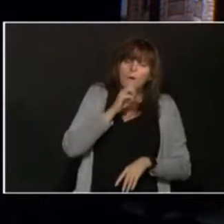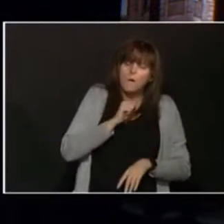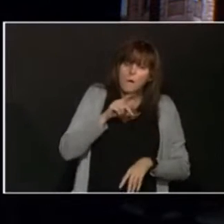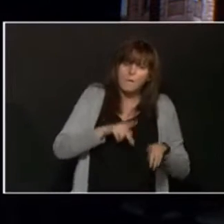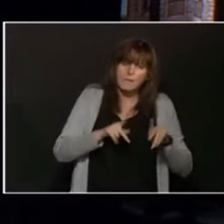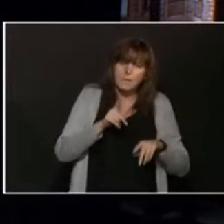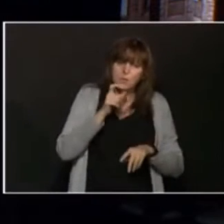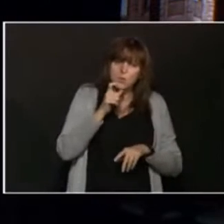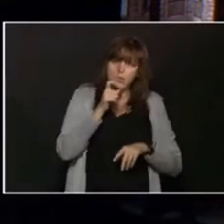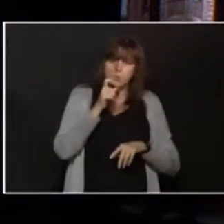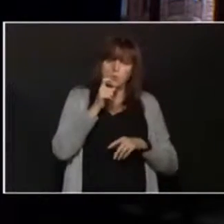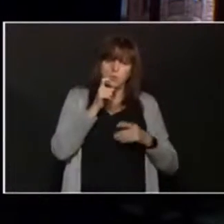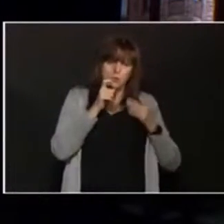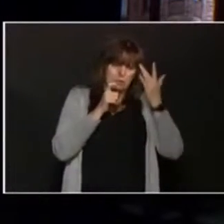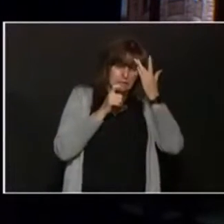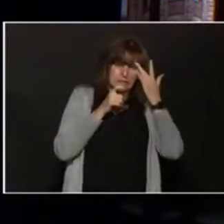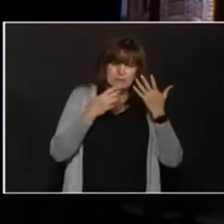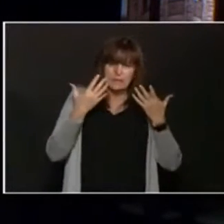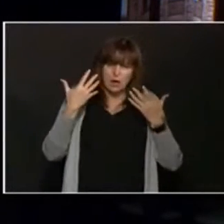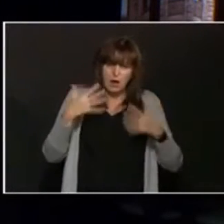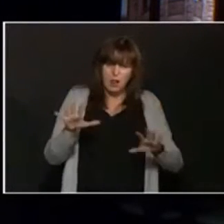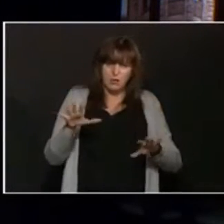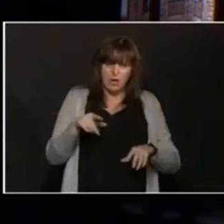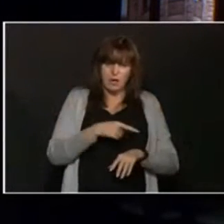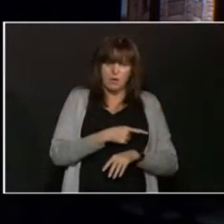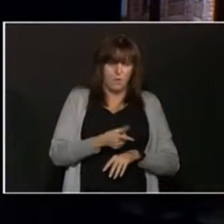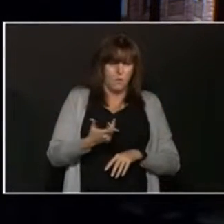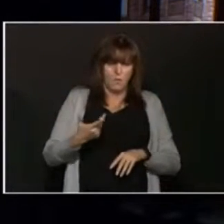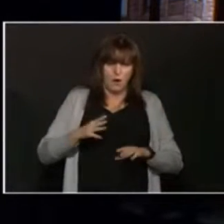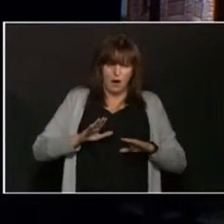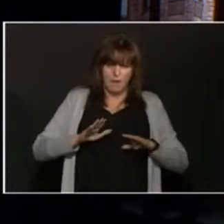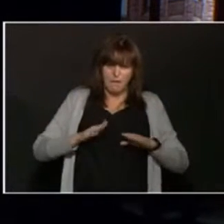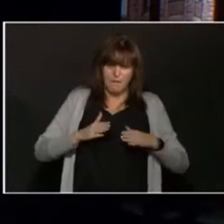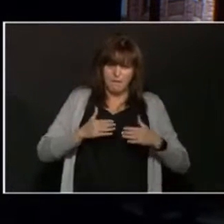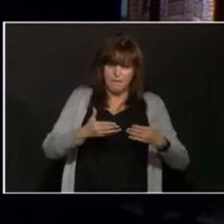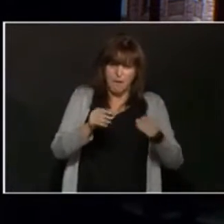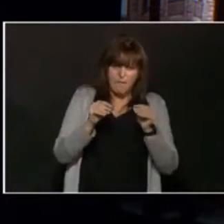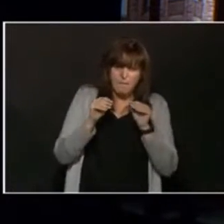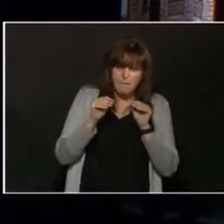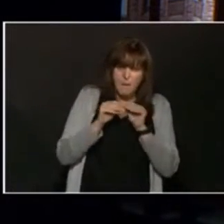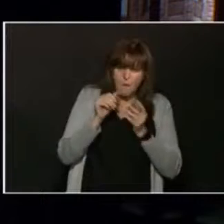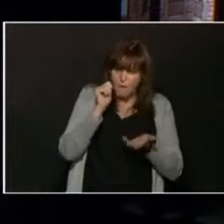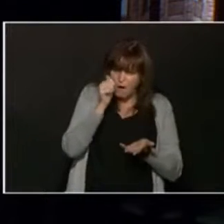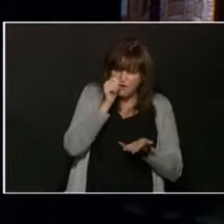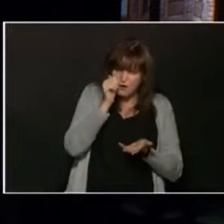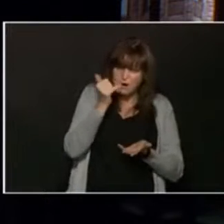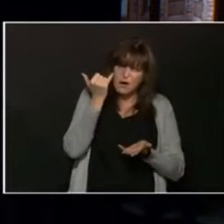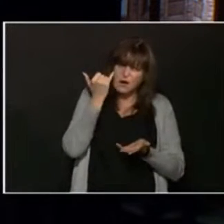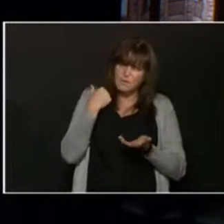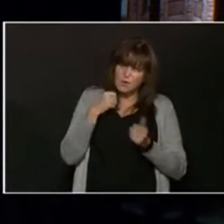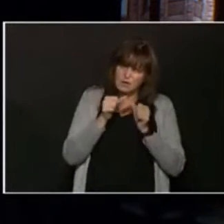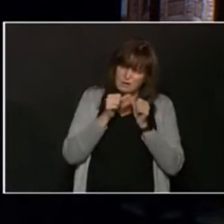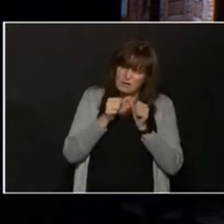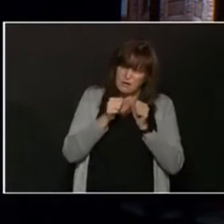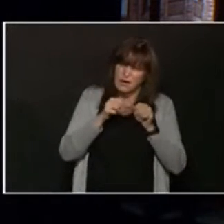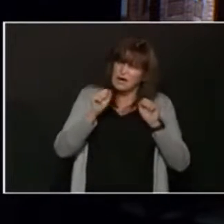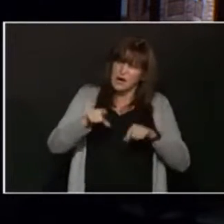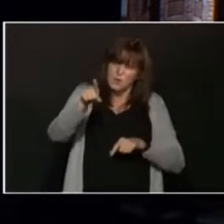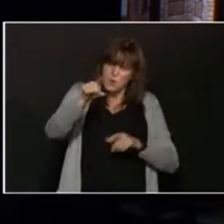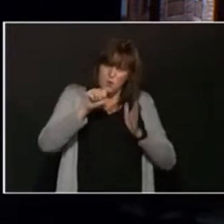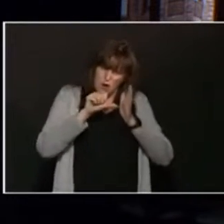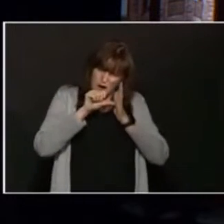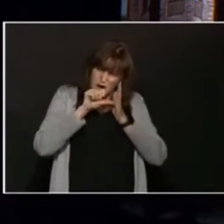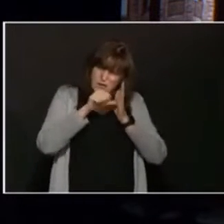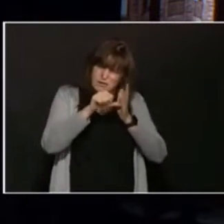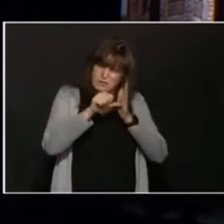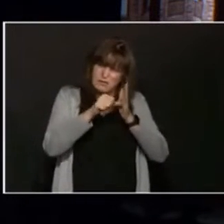hospitalization and death numbers each day. But if we continue on this track, I'm just wondering if you could reiterate how the ramifications